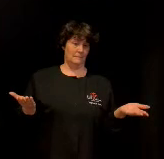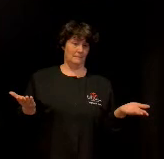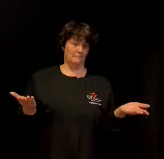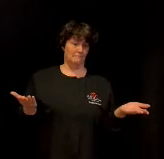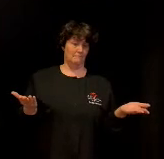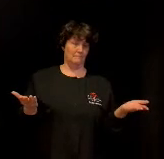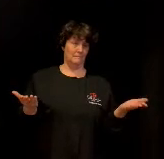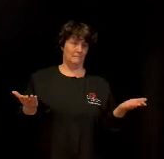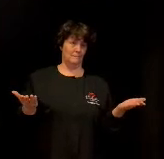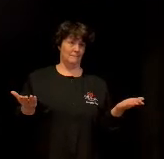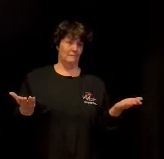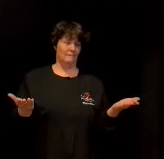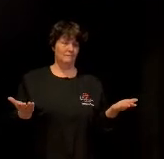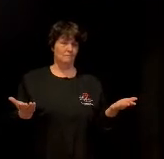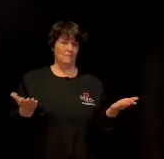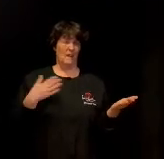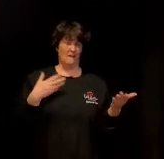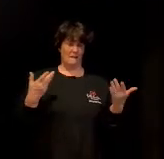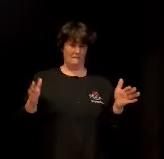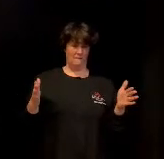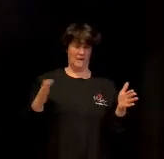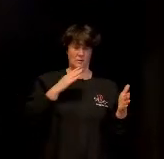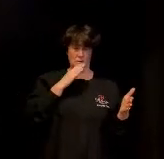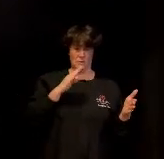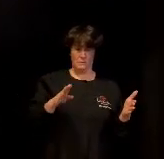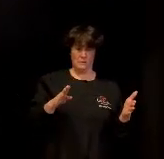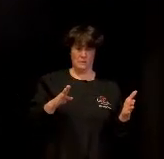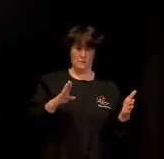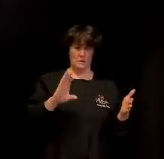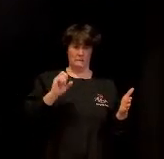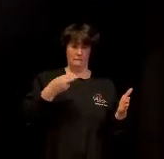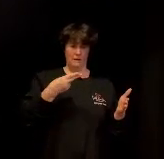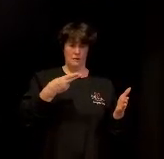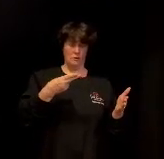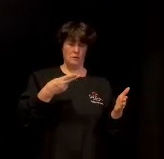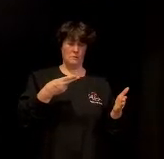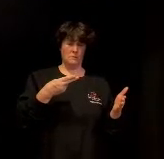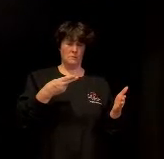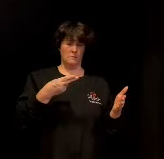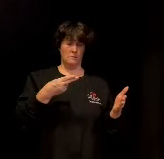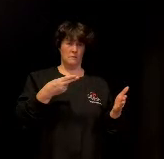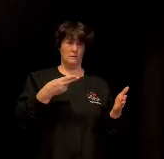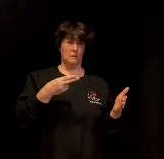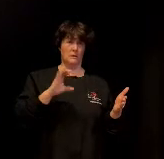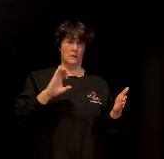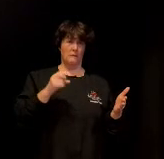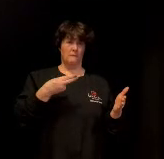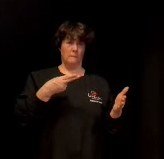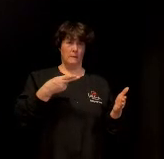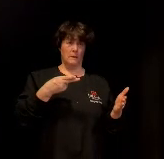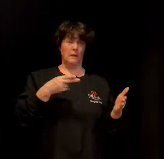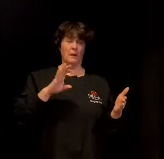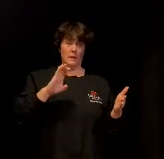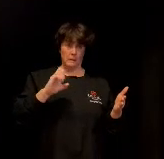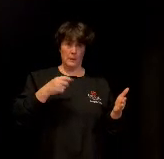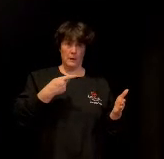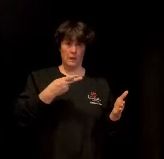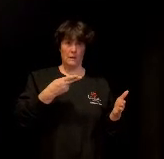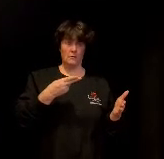Now, I'll close here. If you'll go with me to Ephesians chapter 3, I want you to see this one.